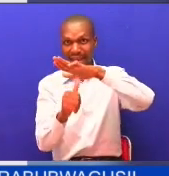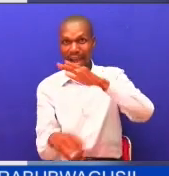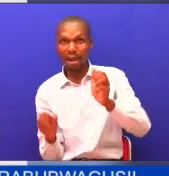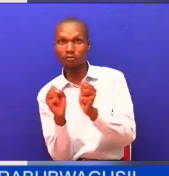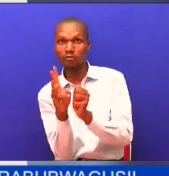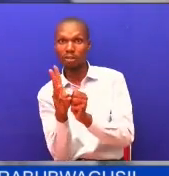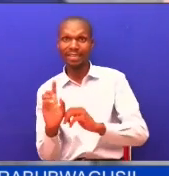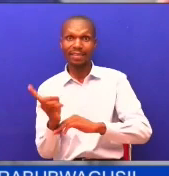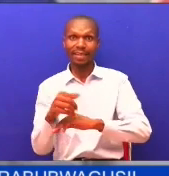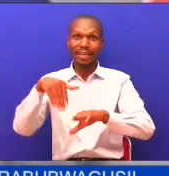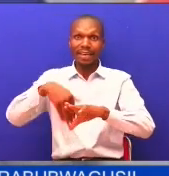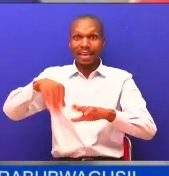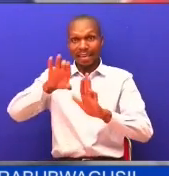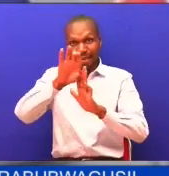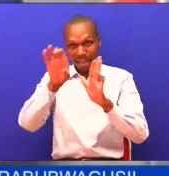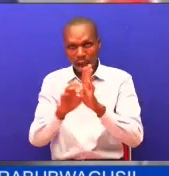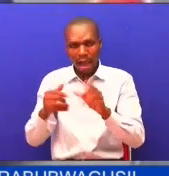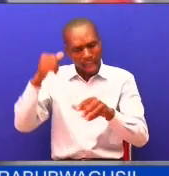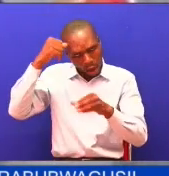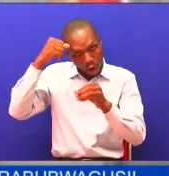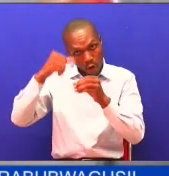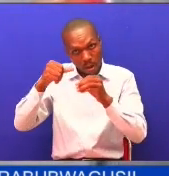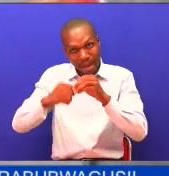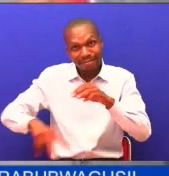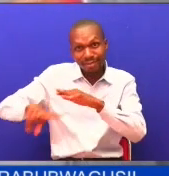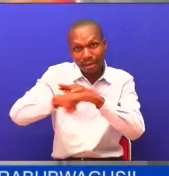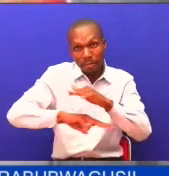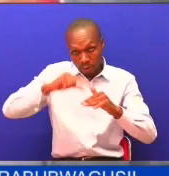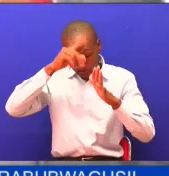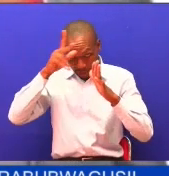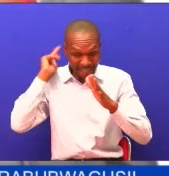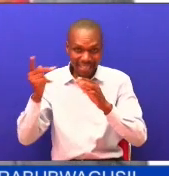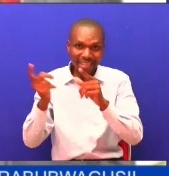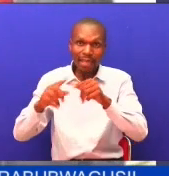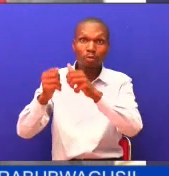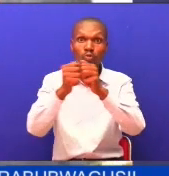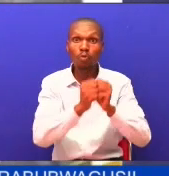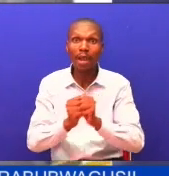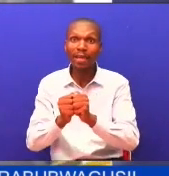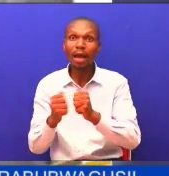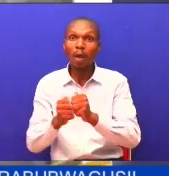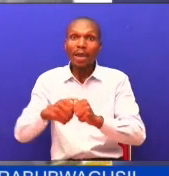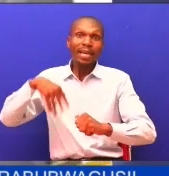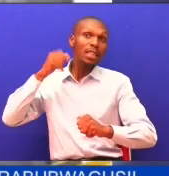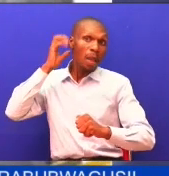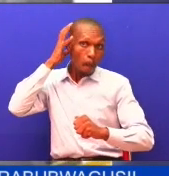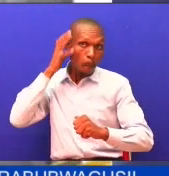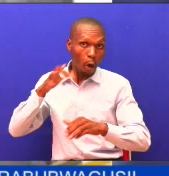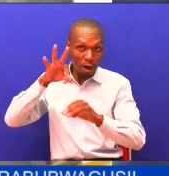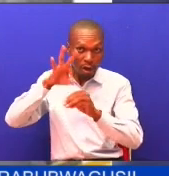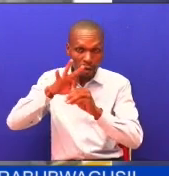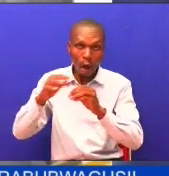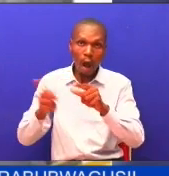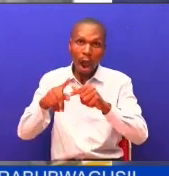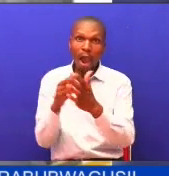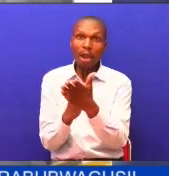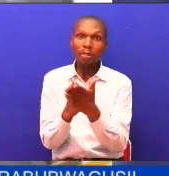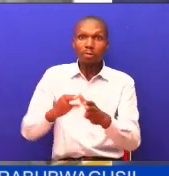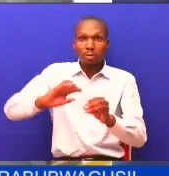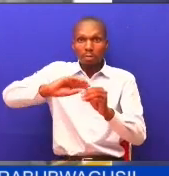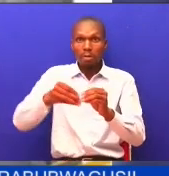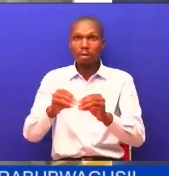chiko. Enyurwe Dr. Monda nigachoretwe asobwamo nomo governor Simba Arati gwetere tikiti